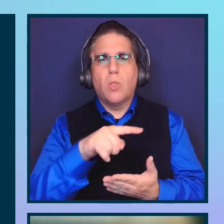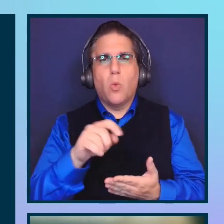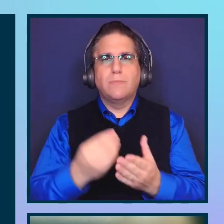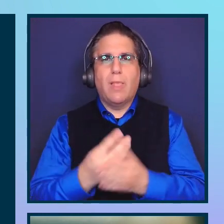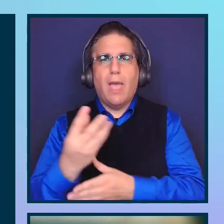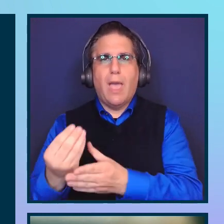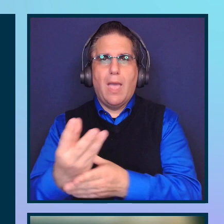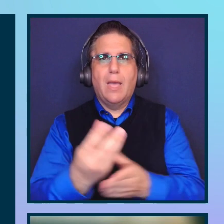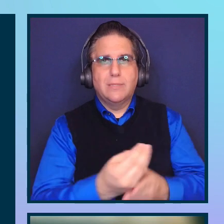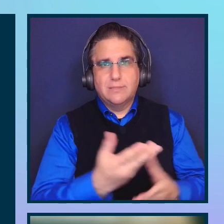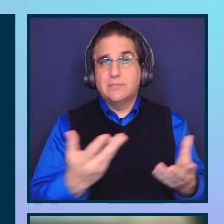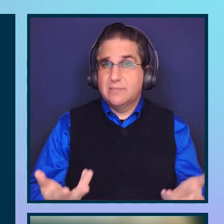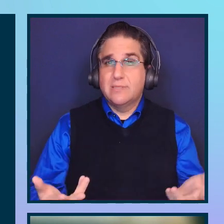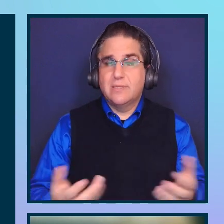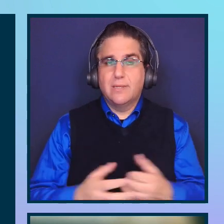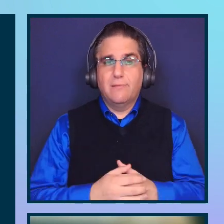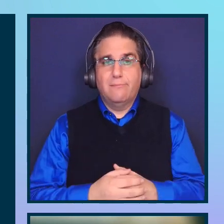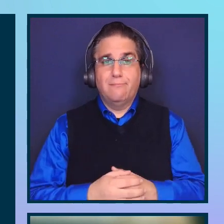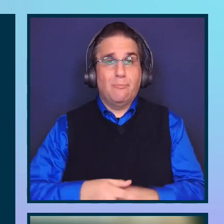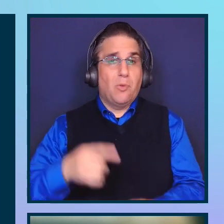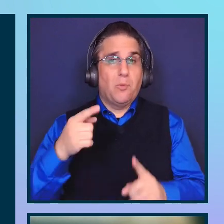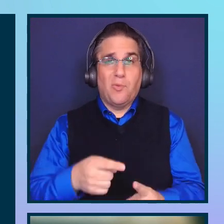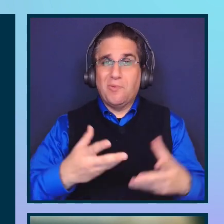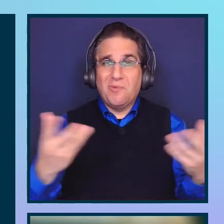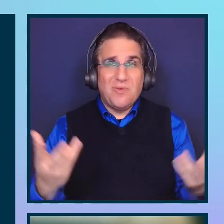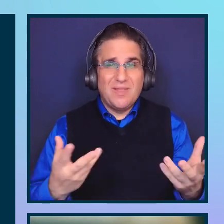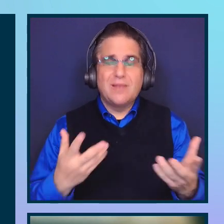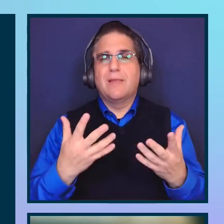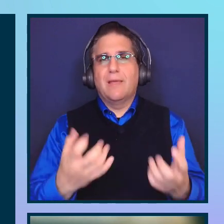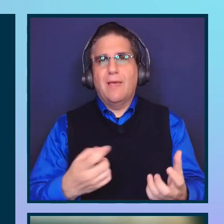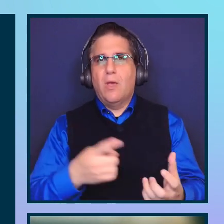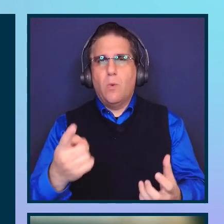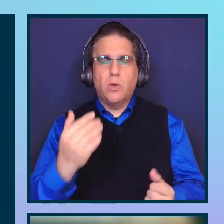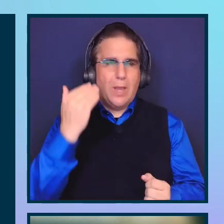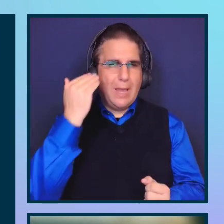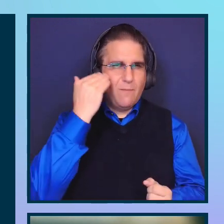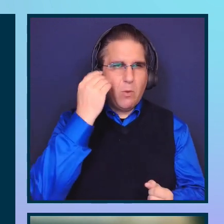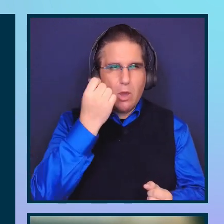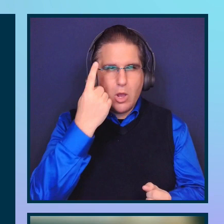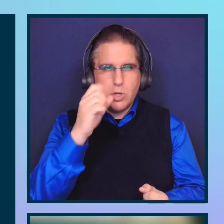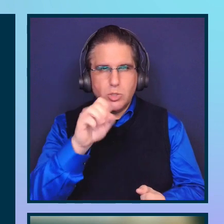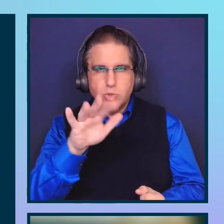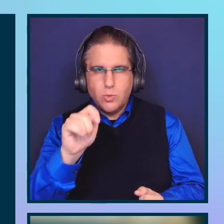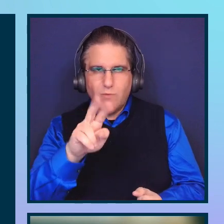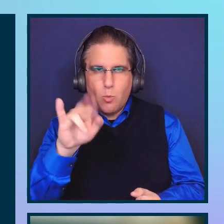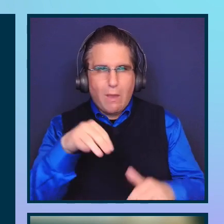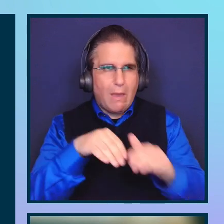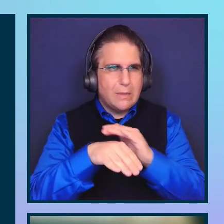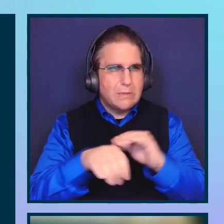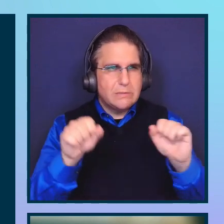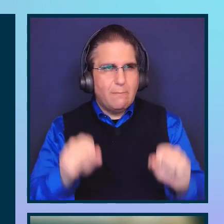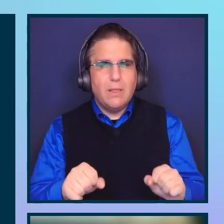with it was really just having a good, exciting way to get familiar with SwiftUI accessibility, see what it's like